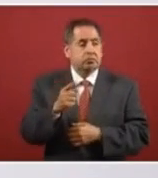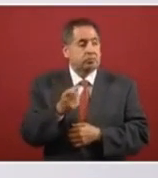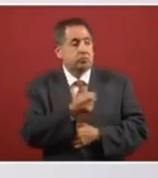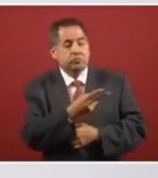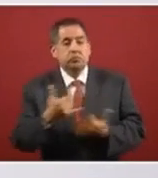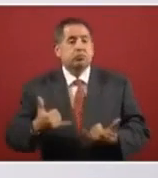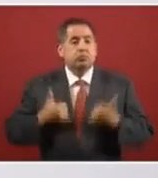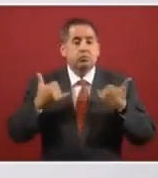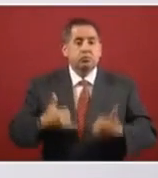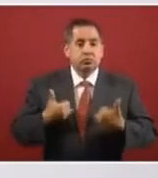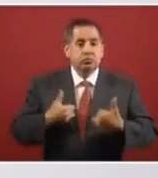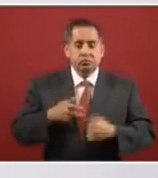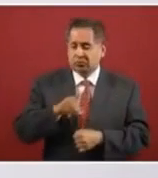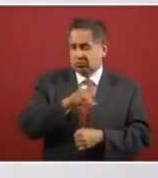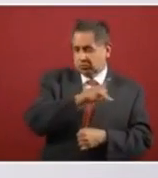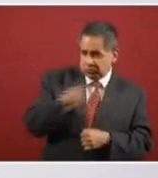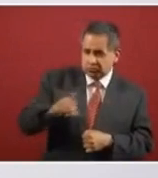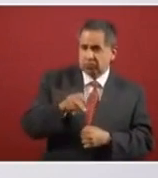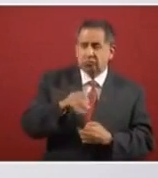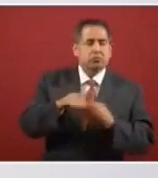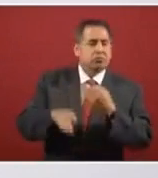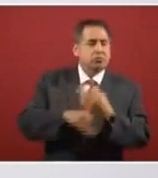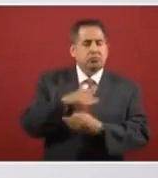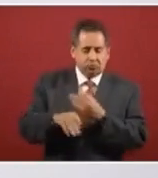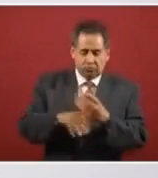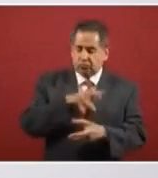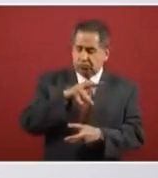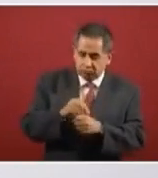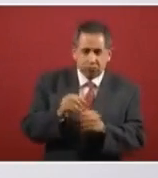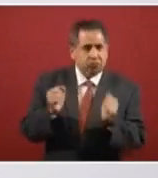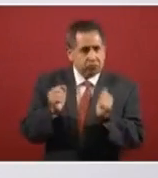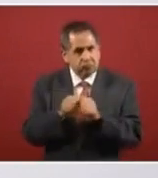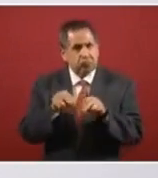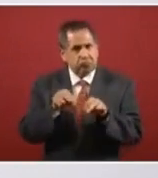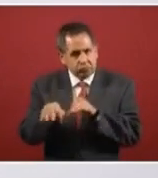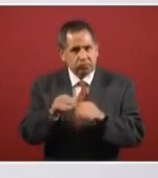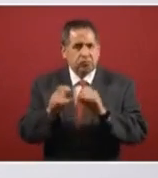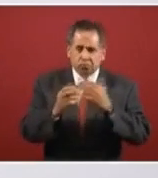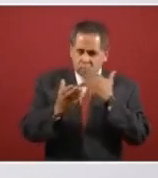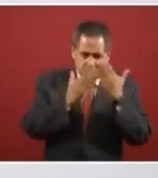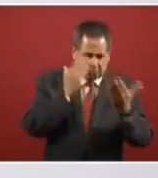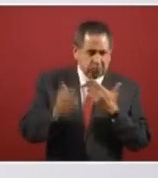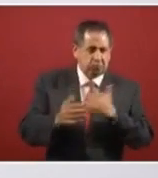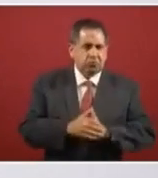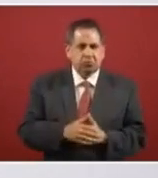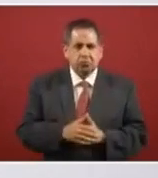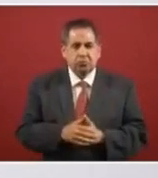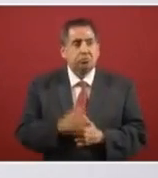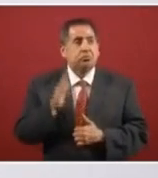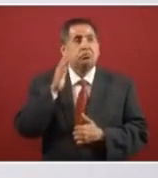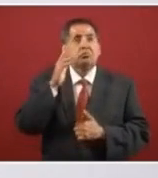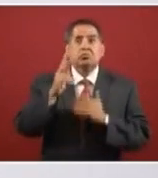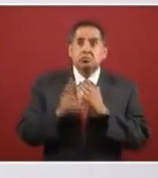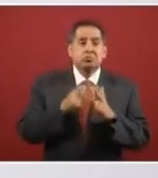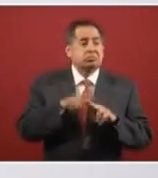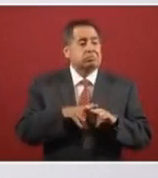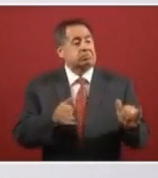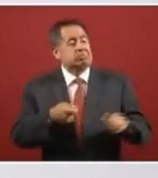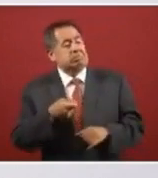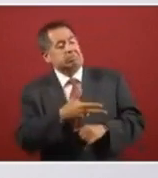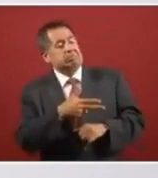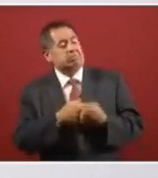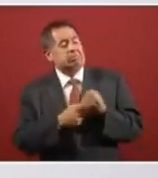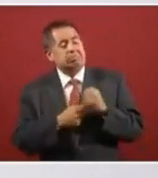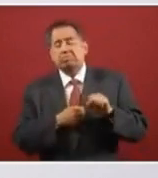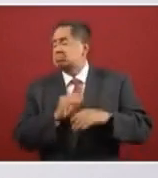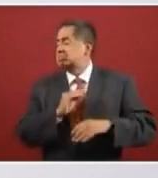and twenty twenty-one no young person will be out of either study or work never again well